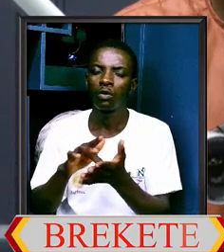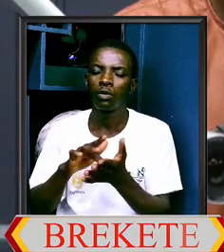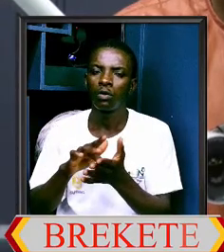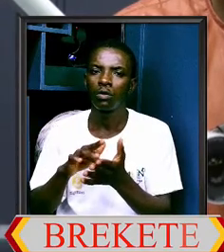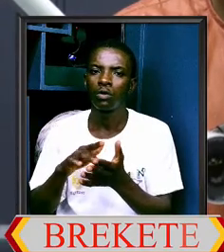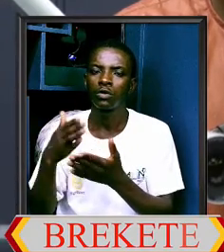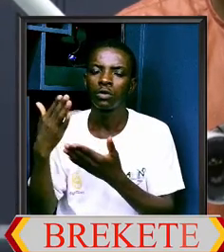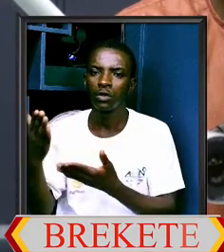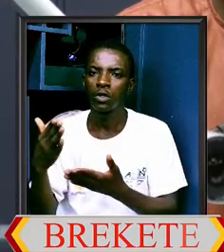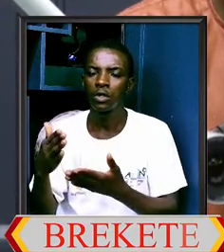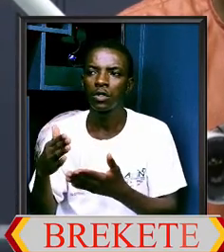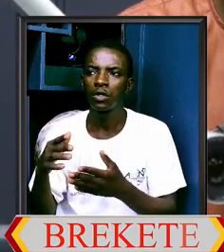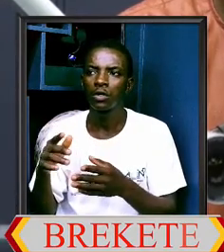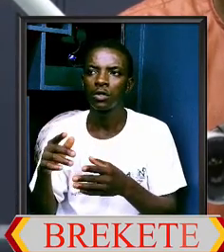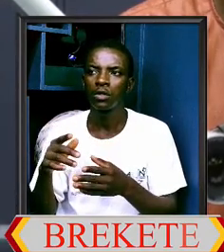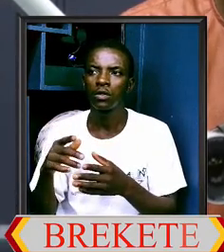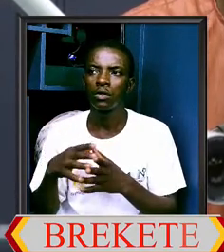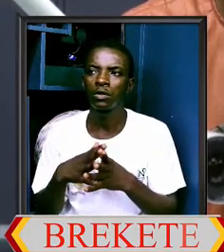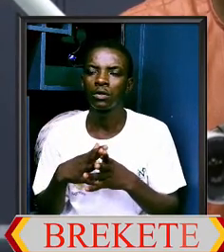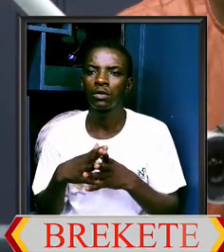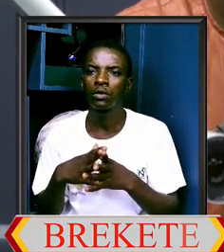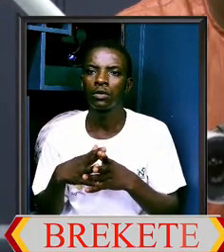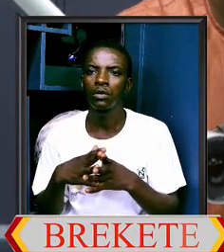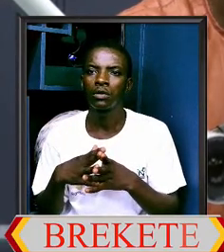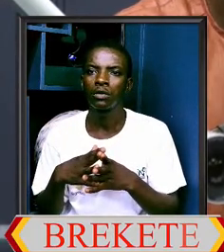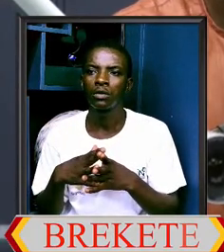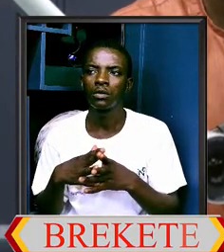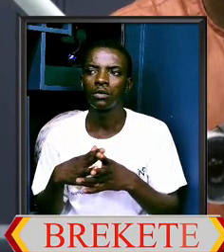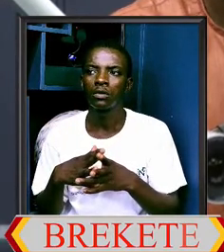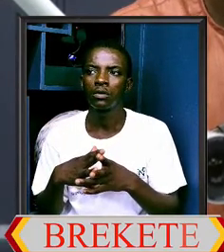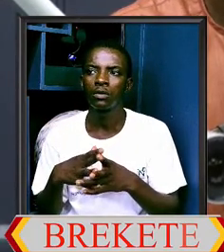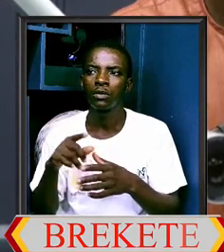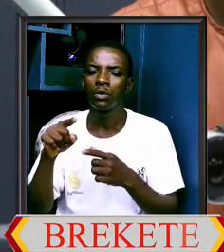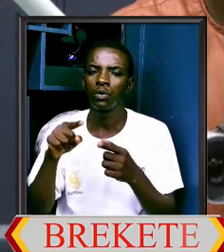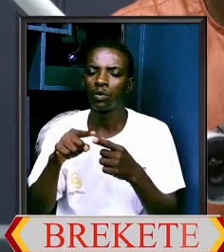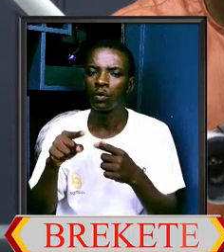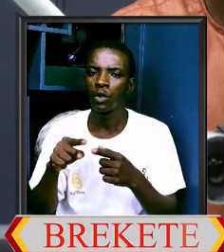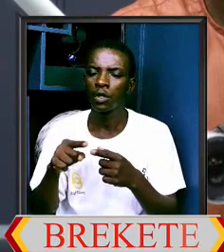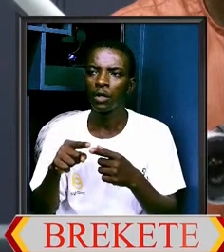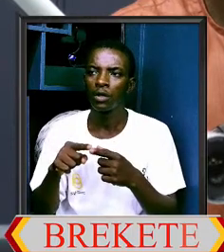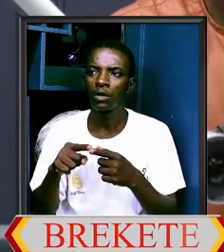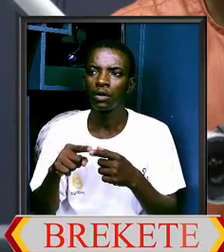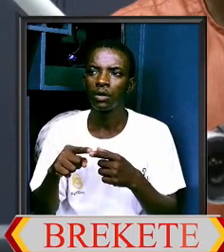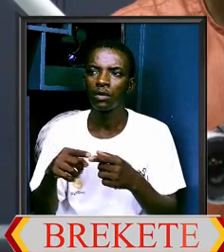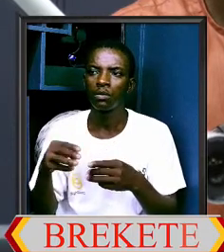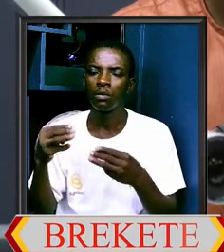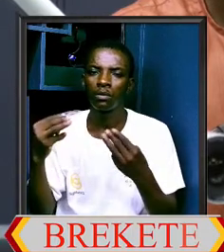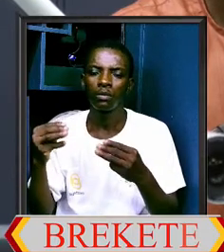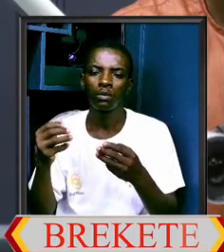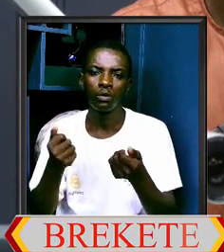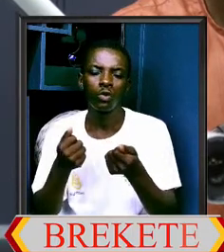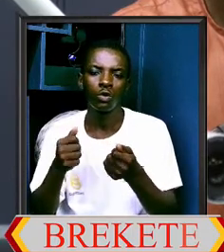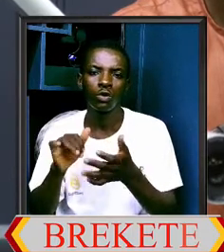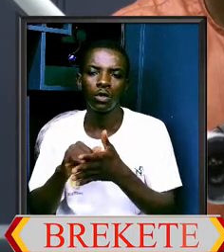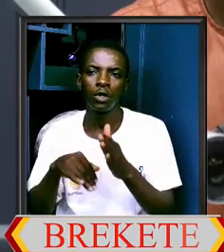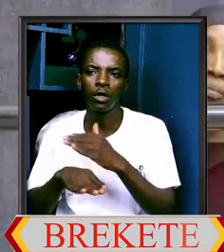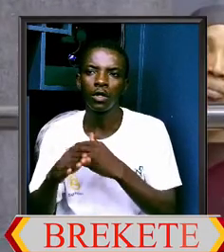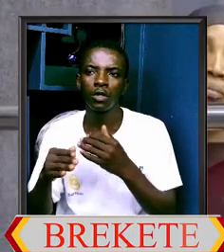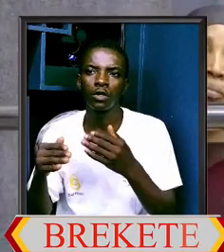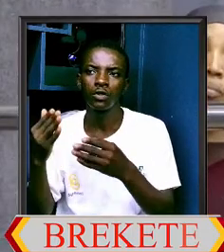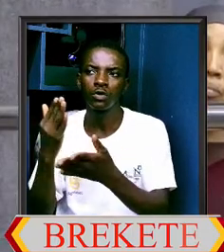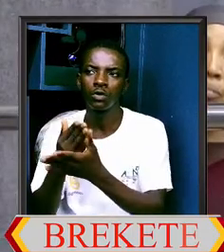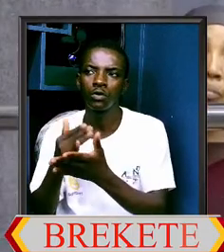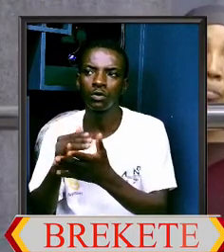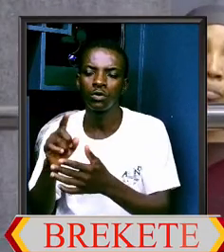That kind of medicine, a prescription drug, will continue. Mm. So when the motor that I entered dropped me close to